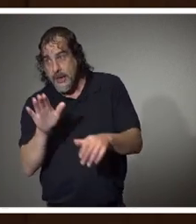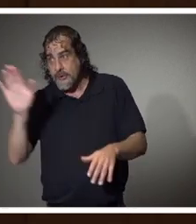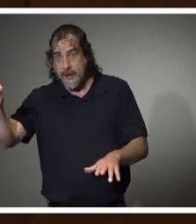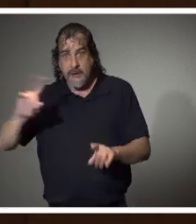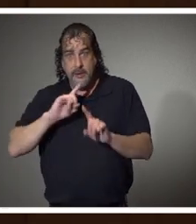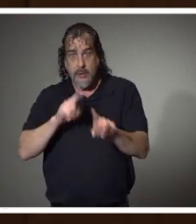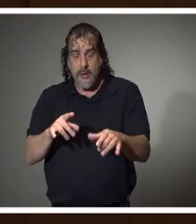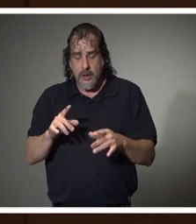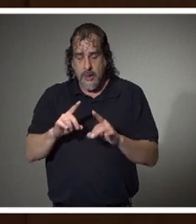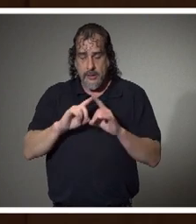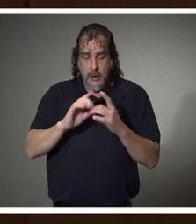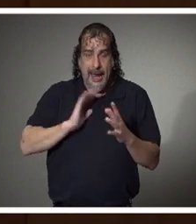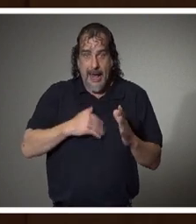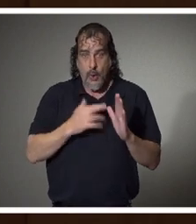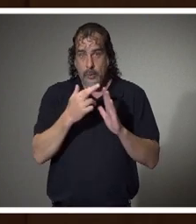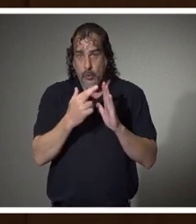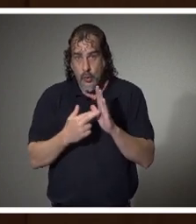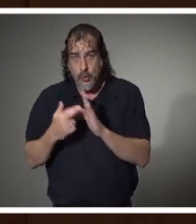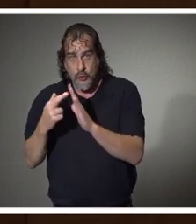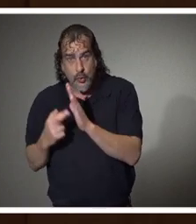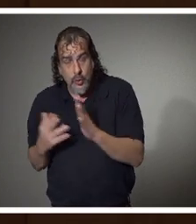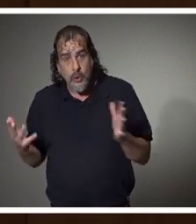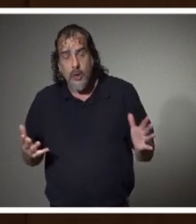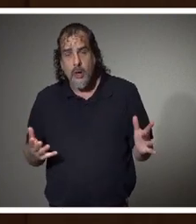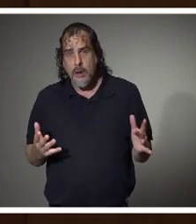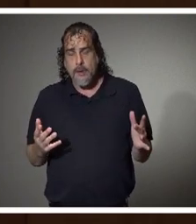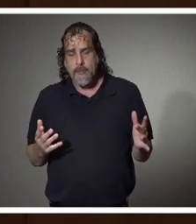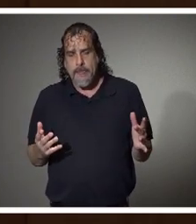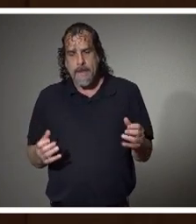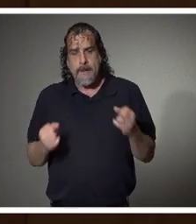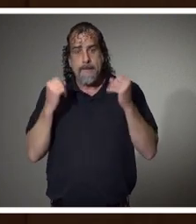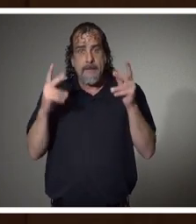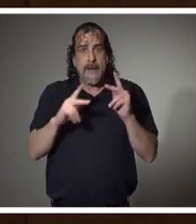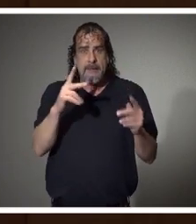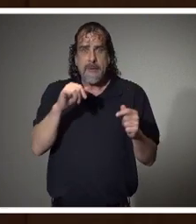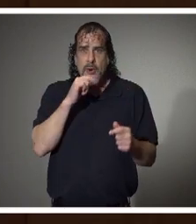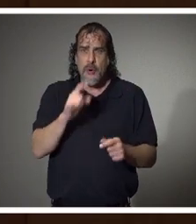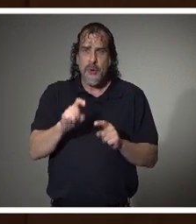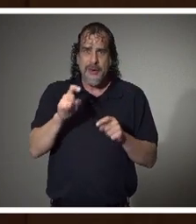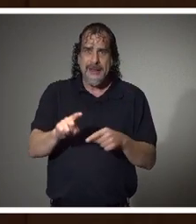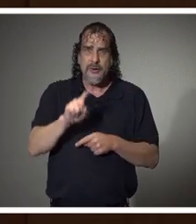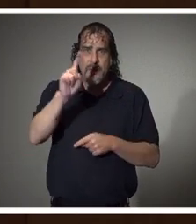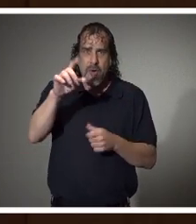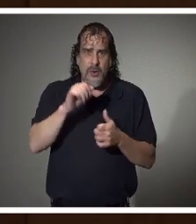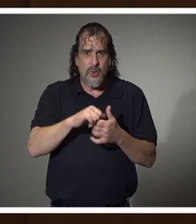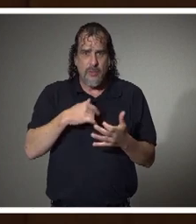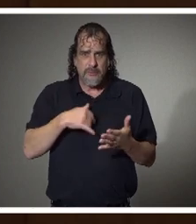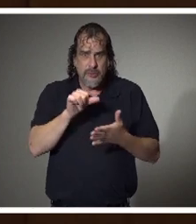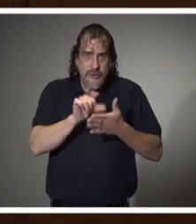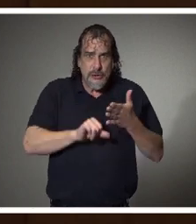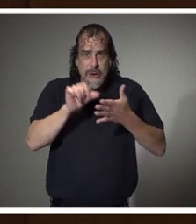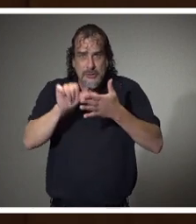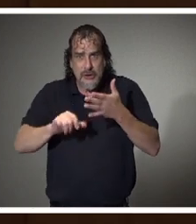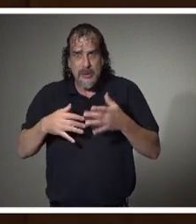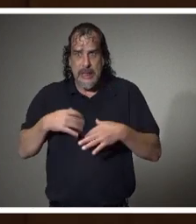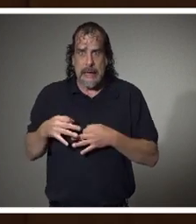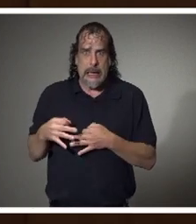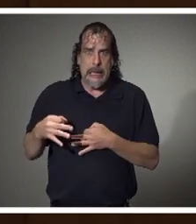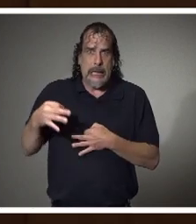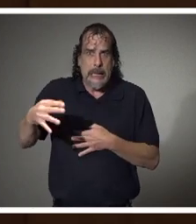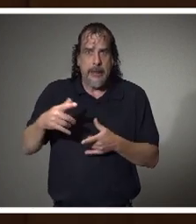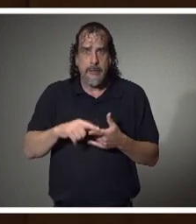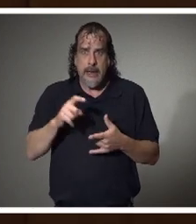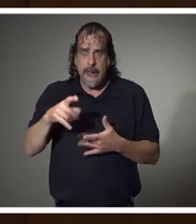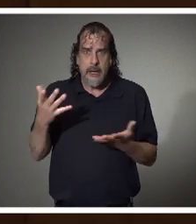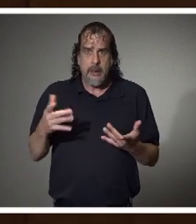too, with Department of Health guidelines is a lot of people are in need of medical attention that they put off for a month or so. So